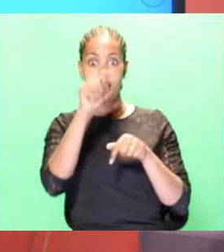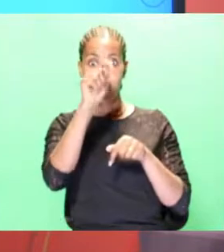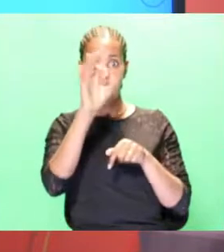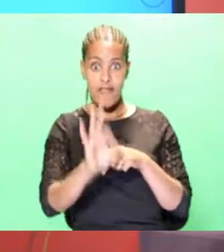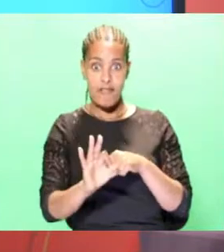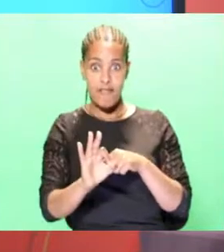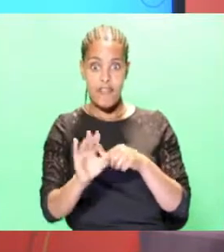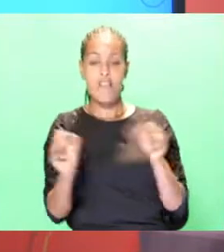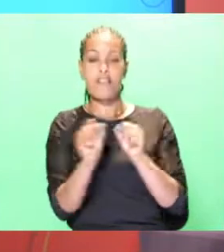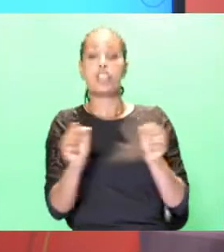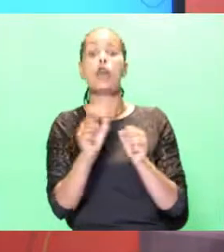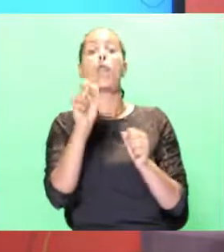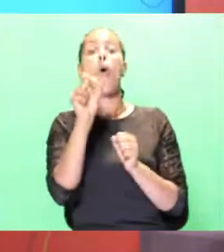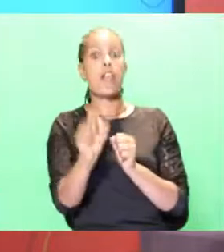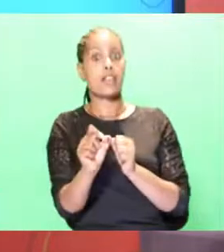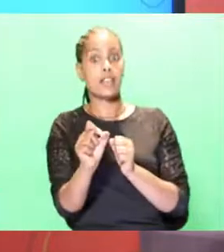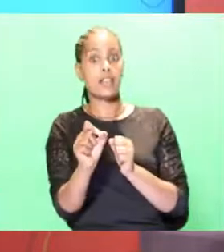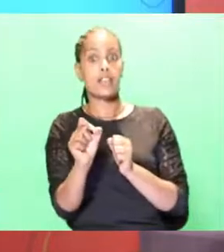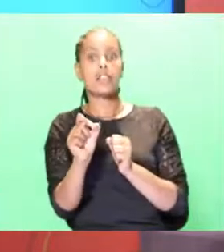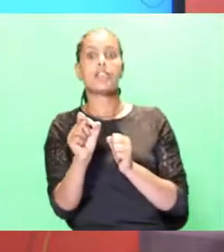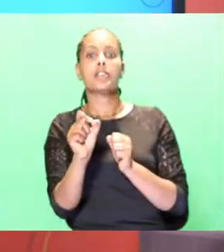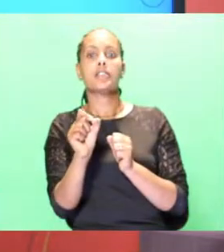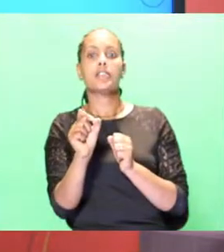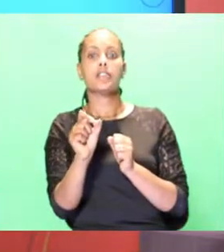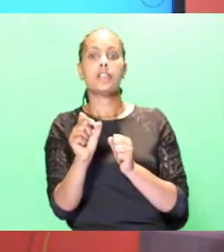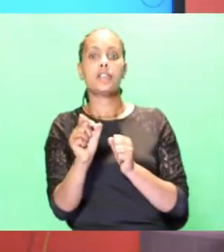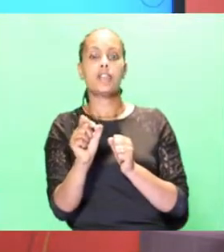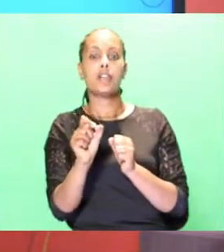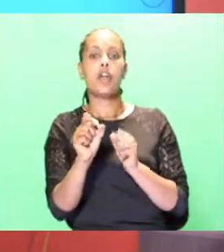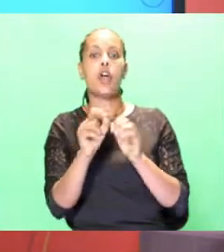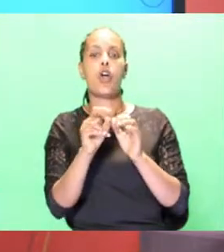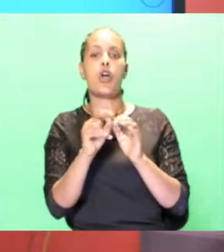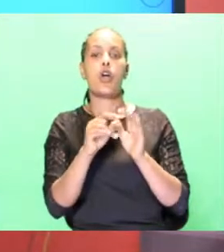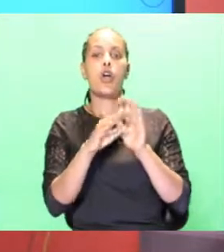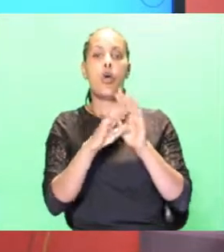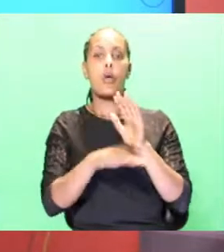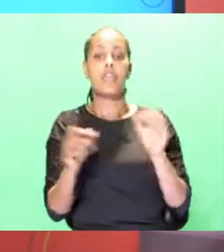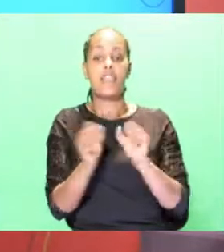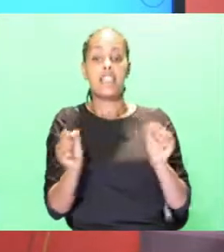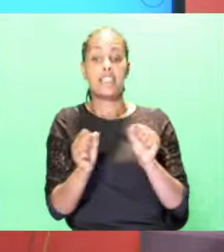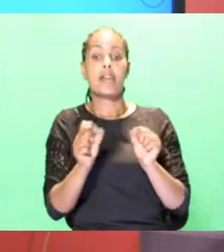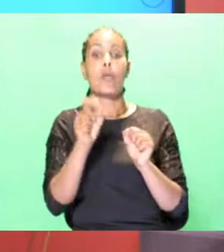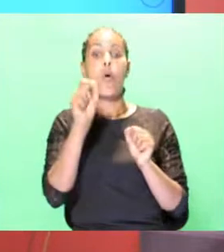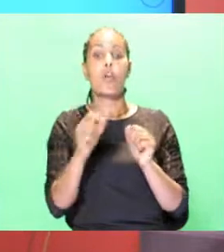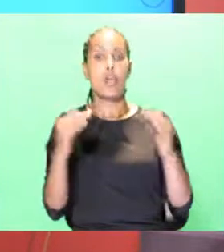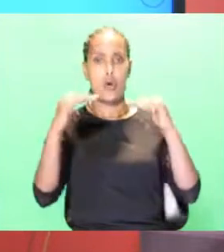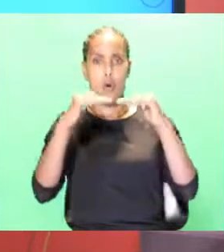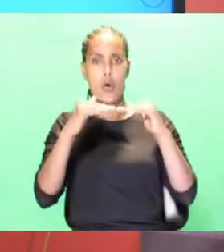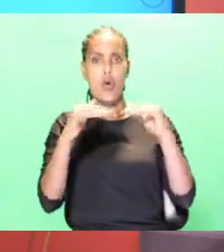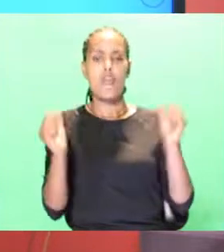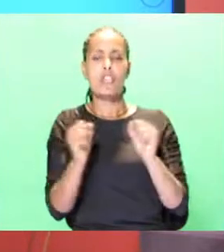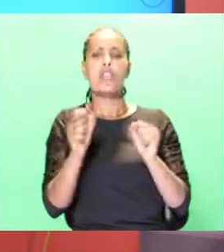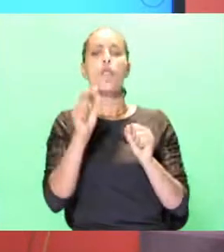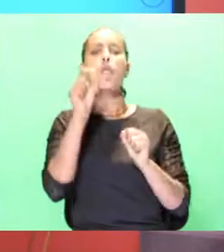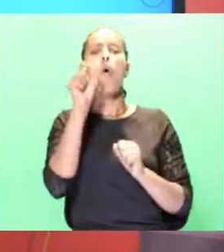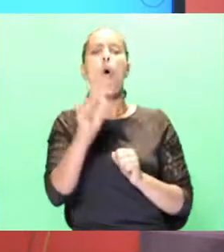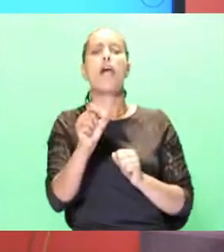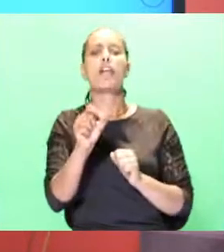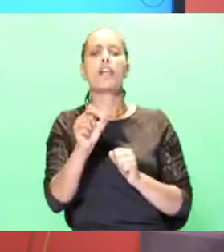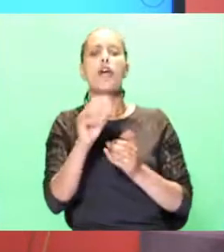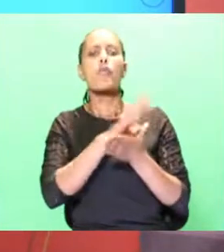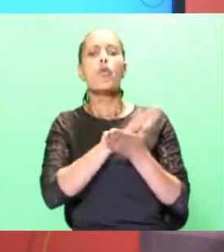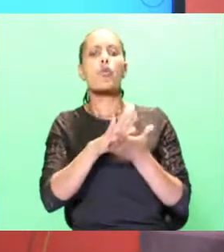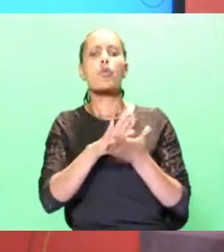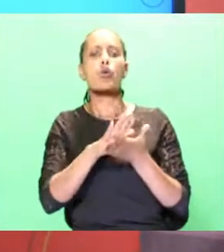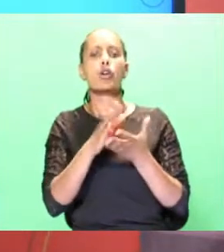Tf, freezing point depression, lowering in freezing point, equal freezing points of